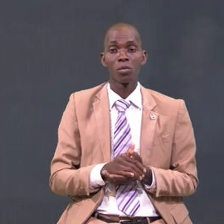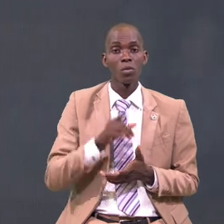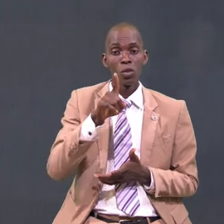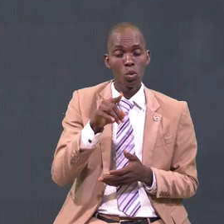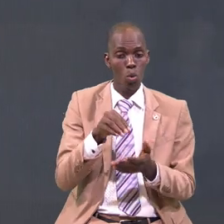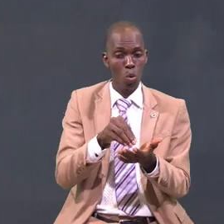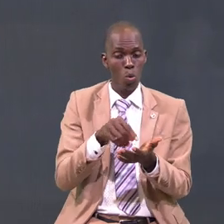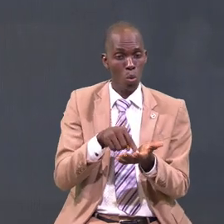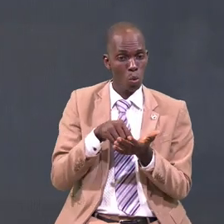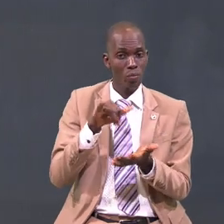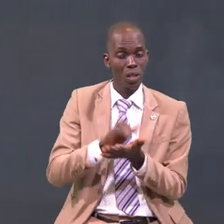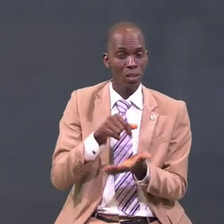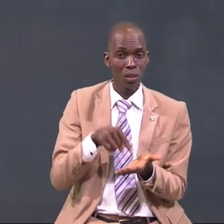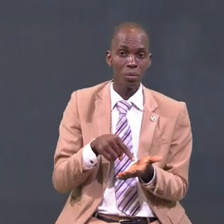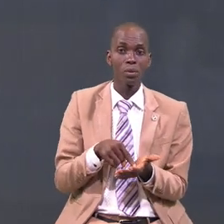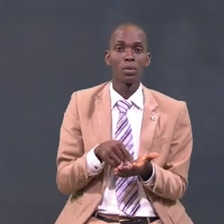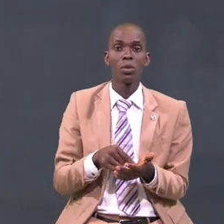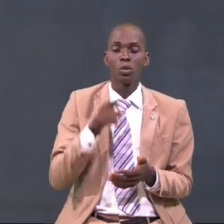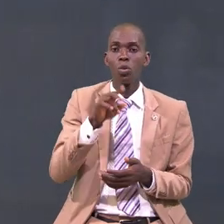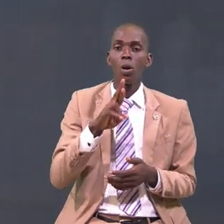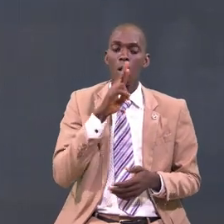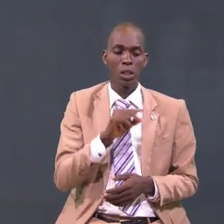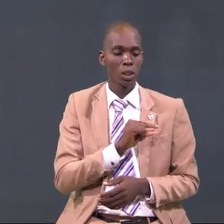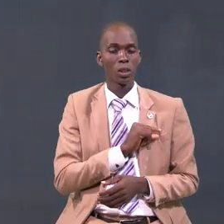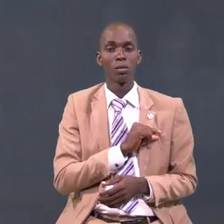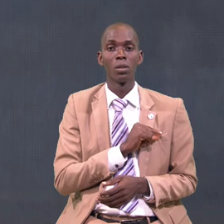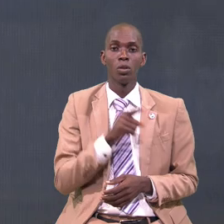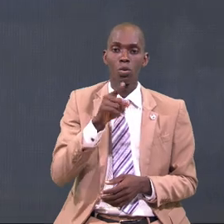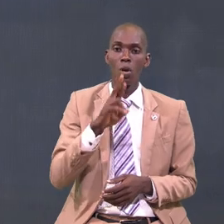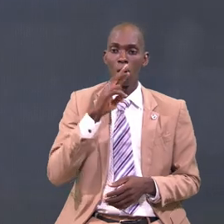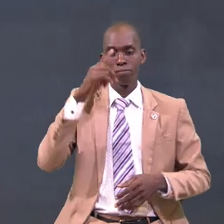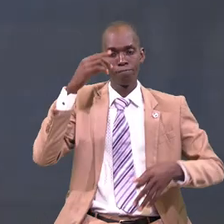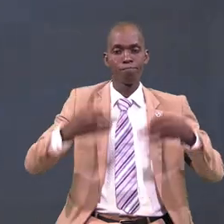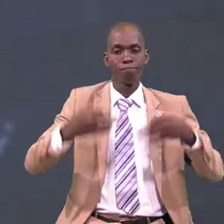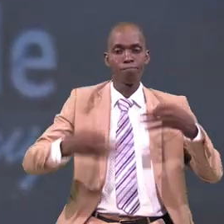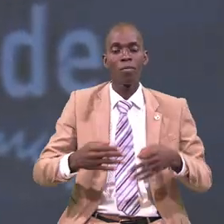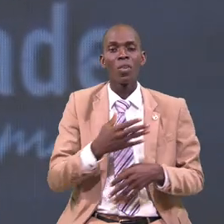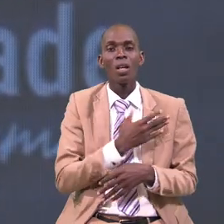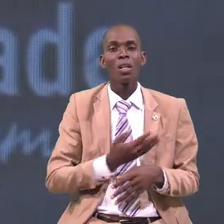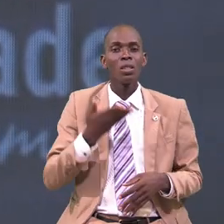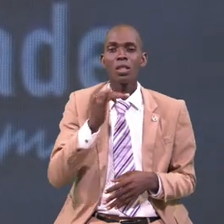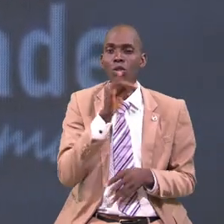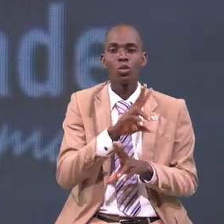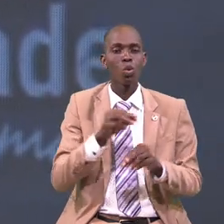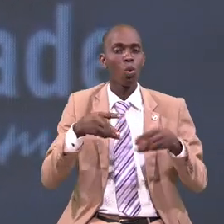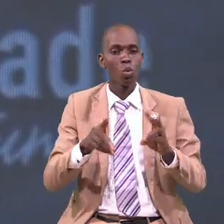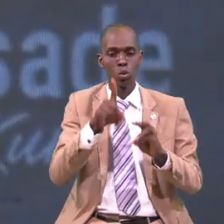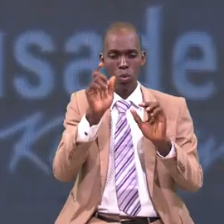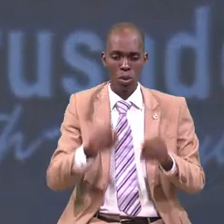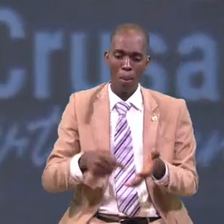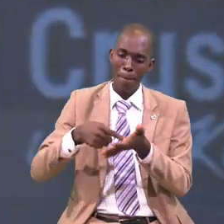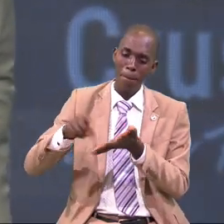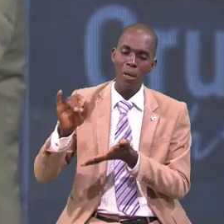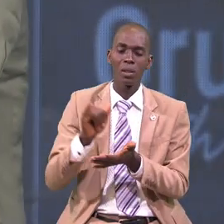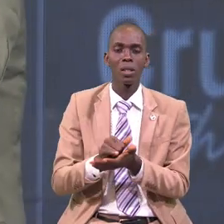debt. You're guilty. You're condemned. And there's no way you can pay. And